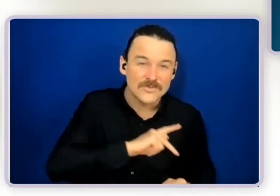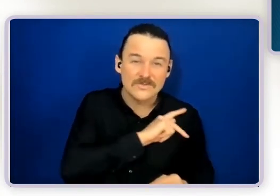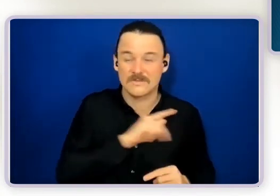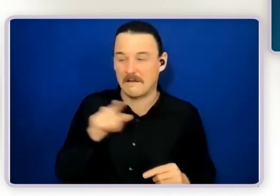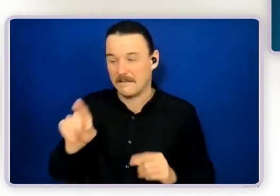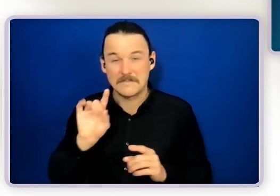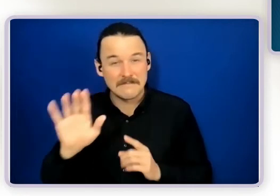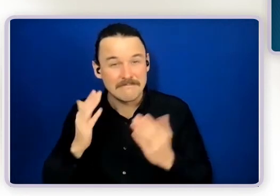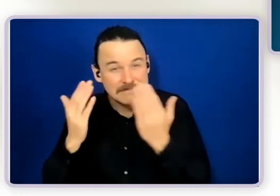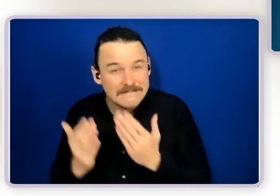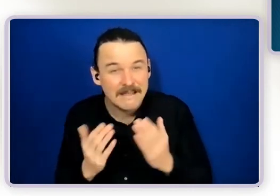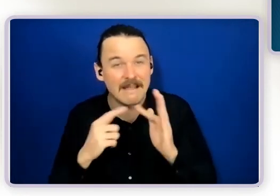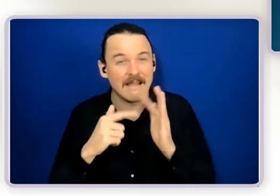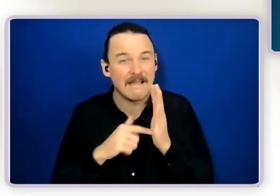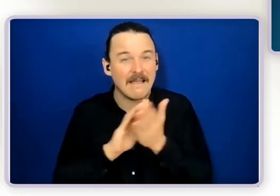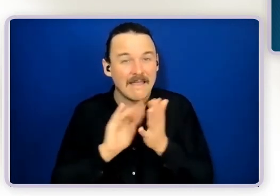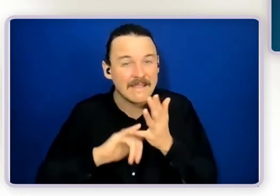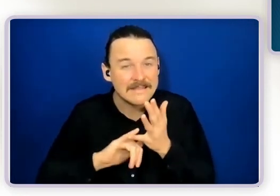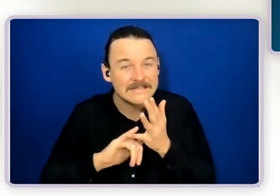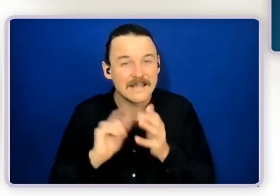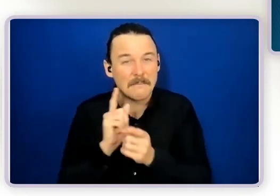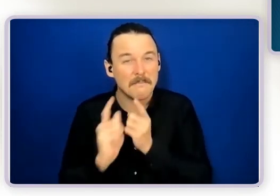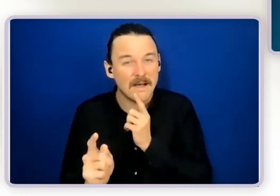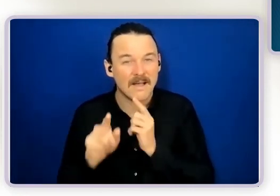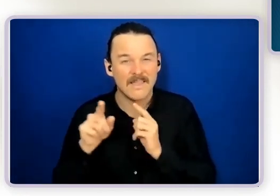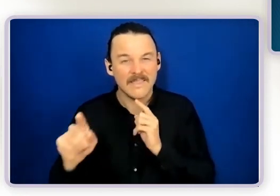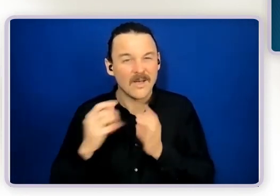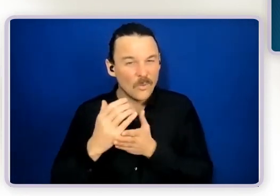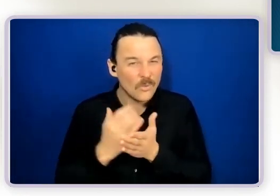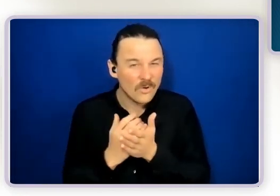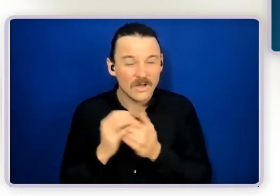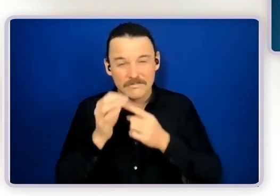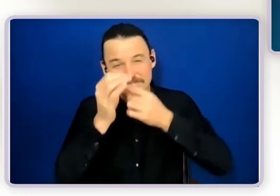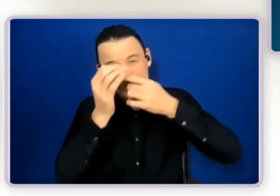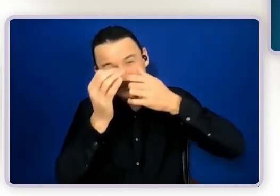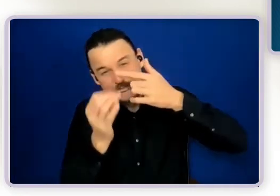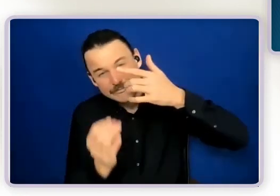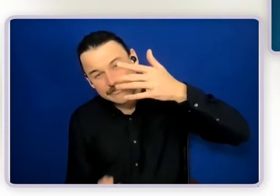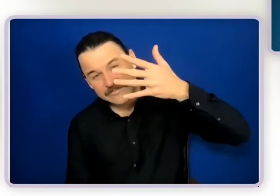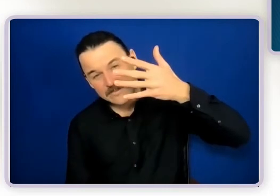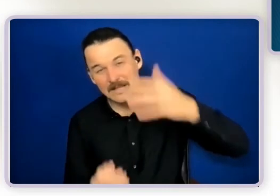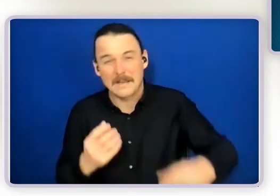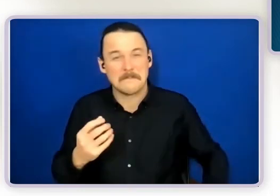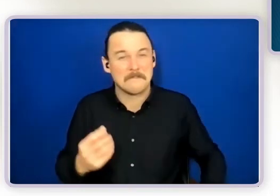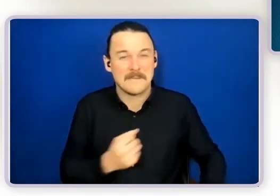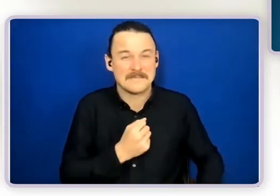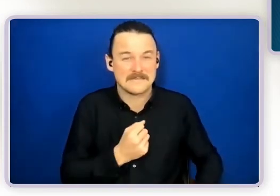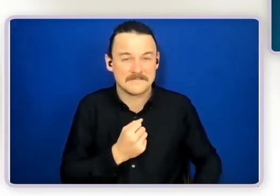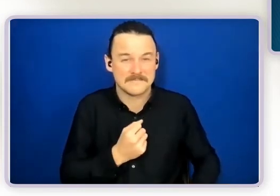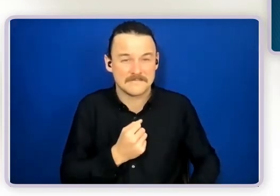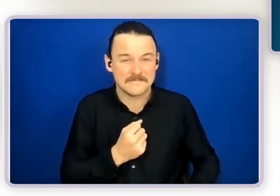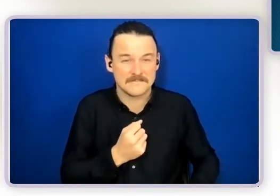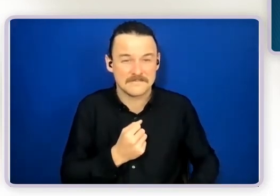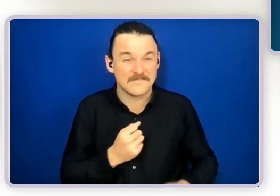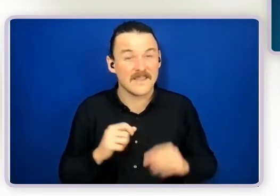pass that module. And it is really very strict. So those are the only people